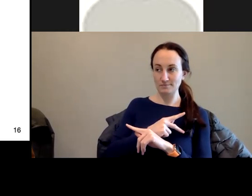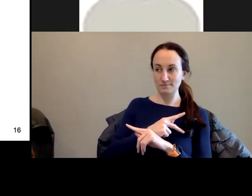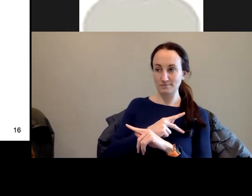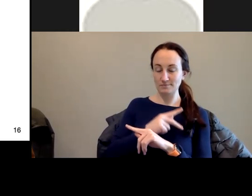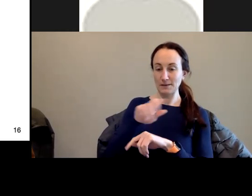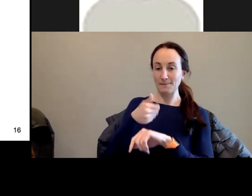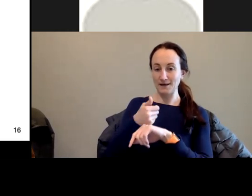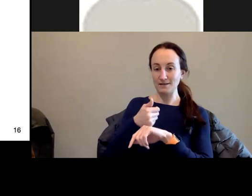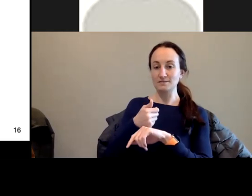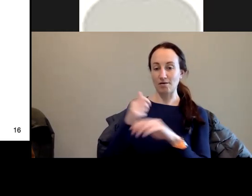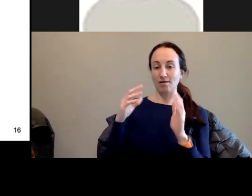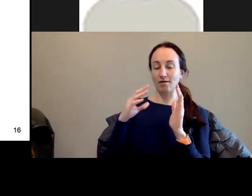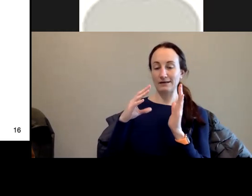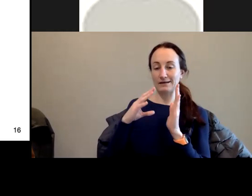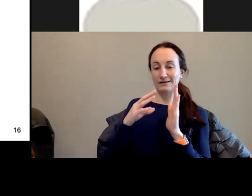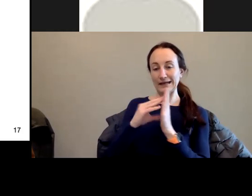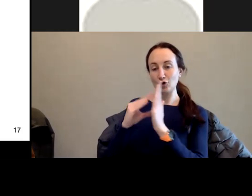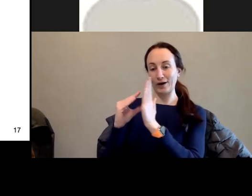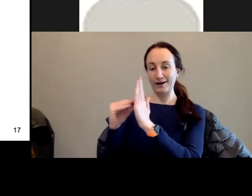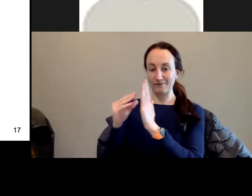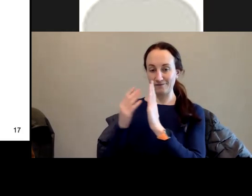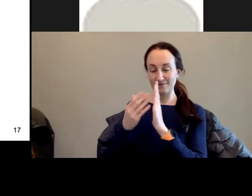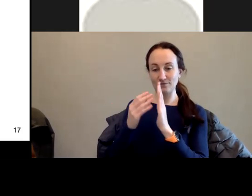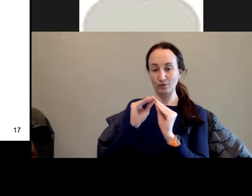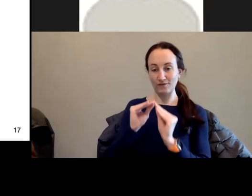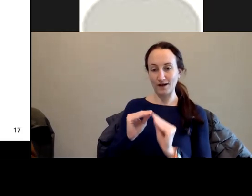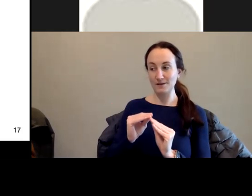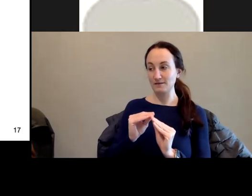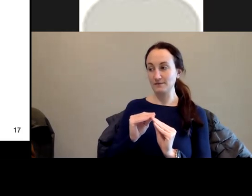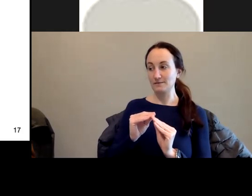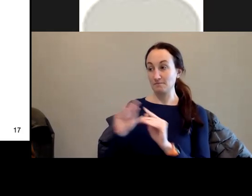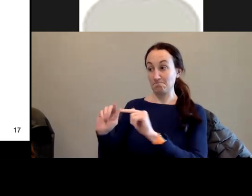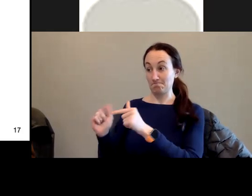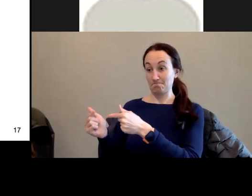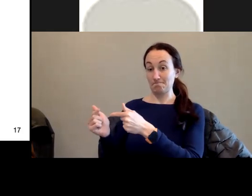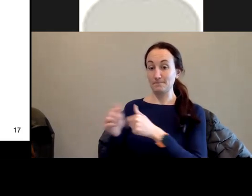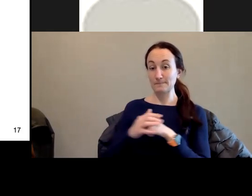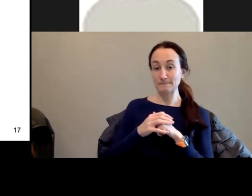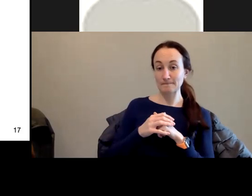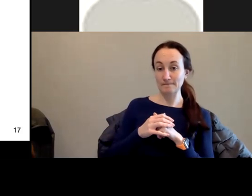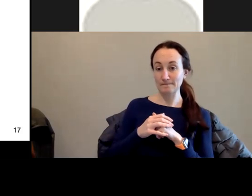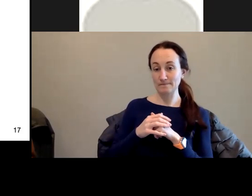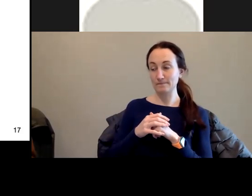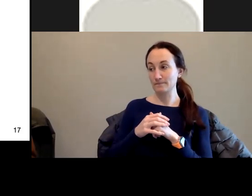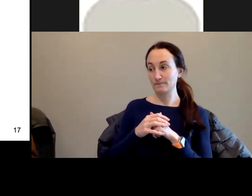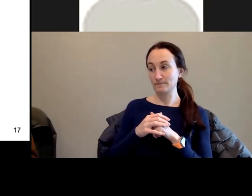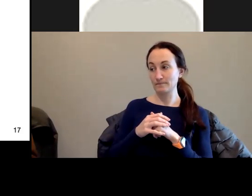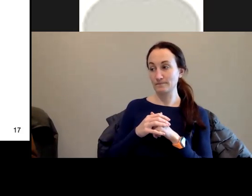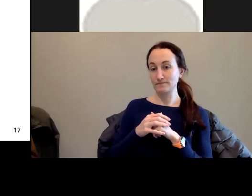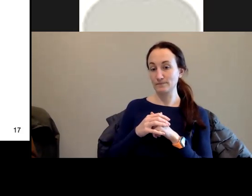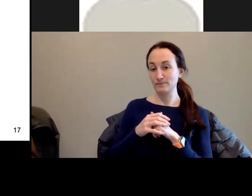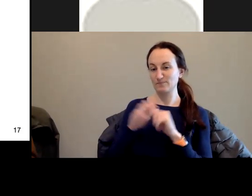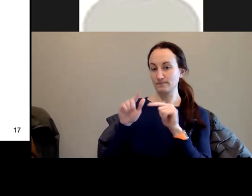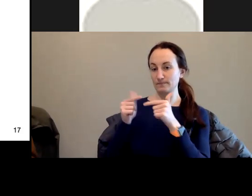model based on iterative refinement. And you can see here, if I do not use this iterative refinement idea,